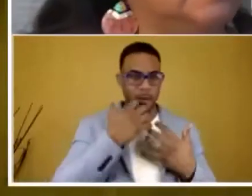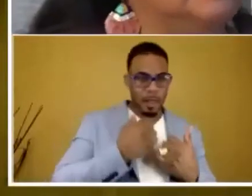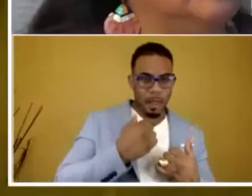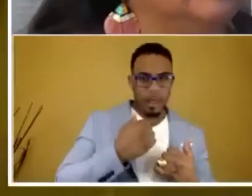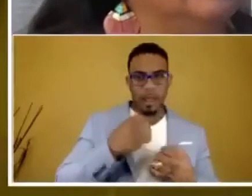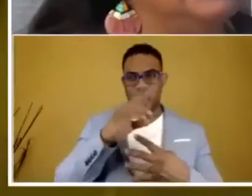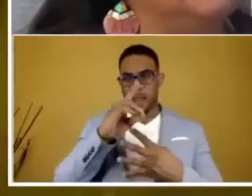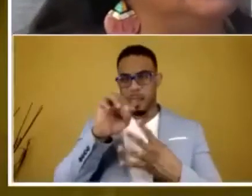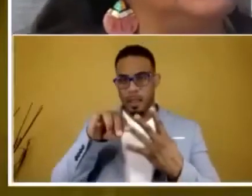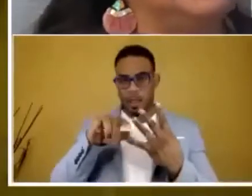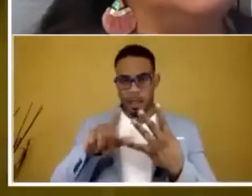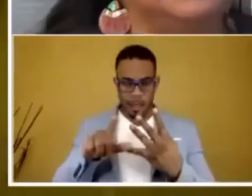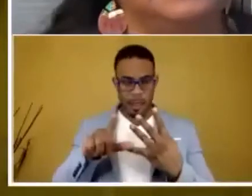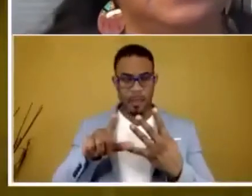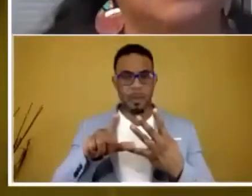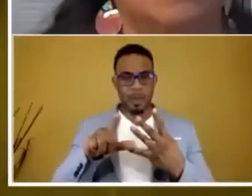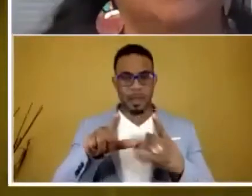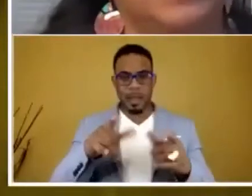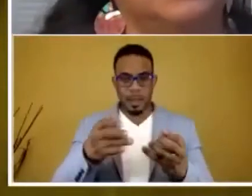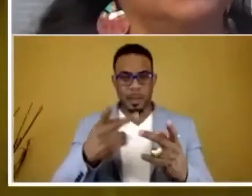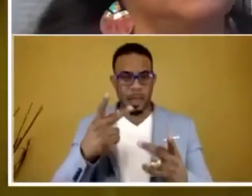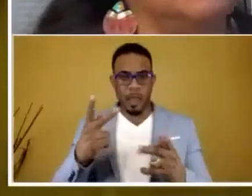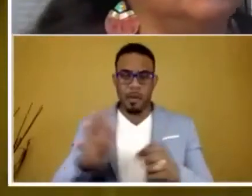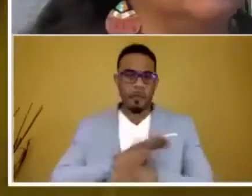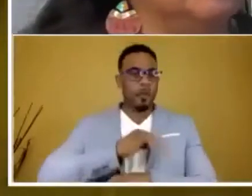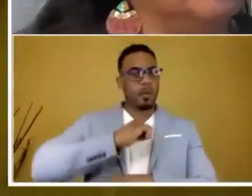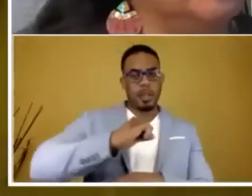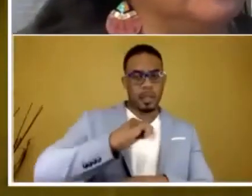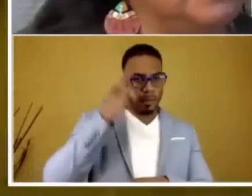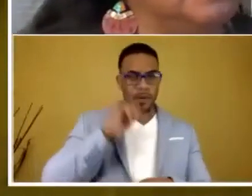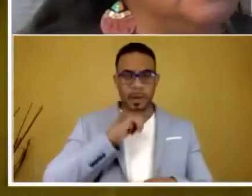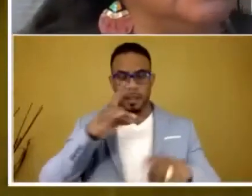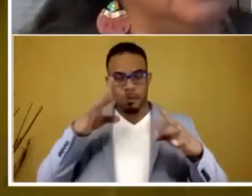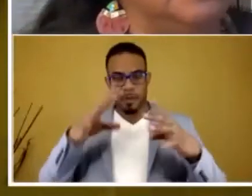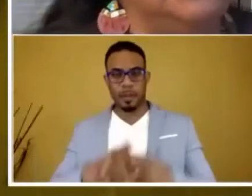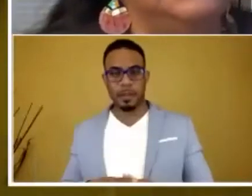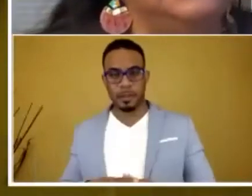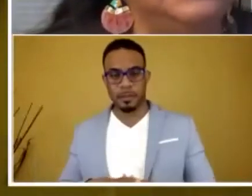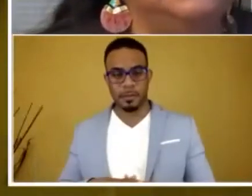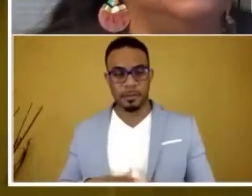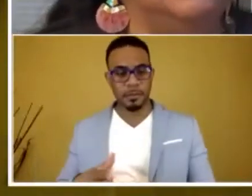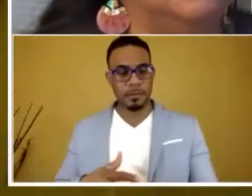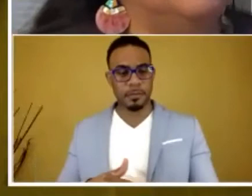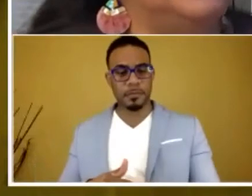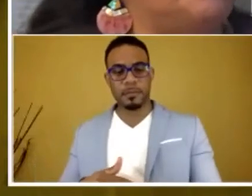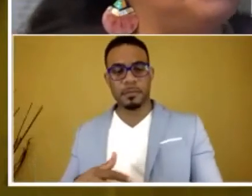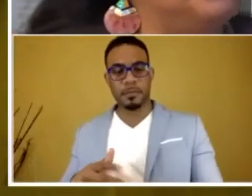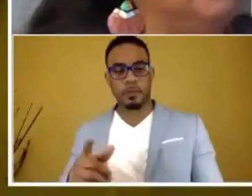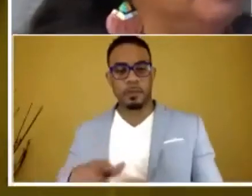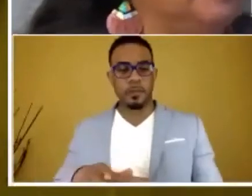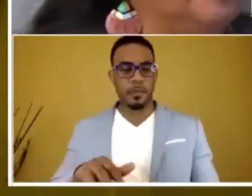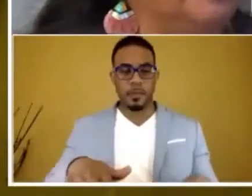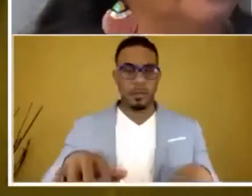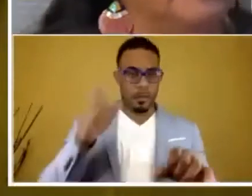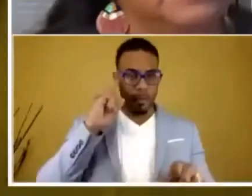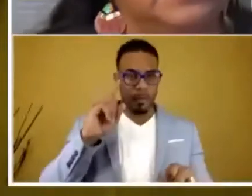land back, peaceful resistance and nonviolence. To the siege of the